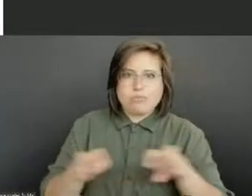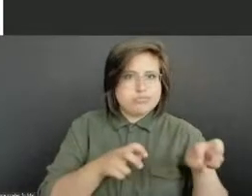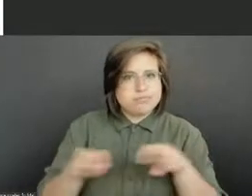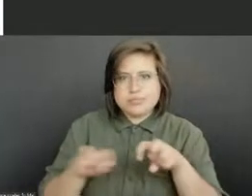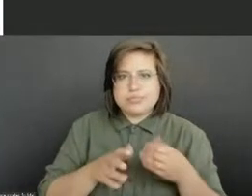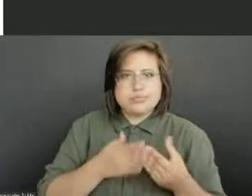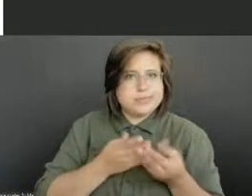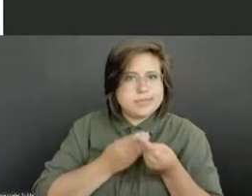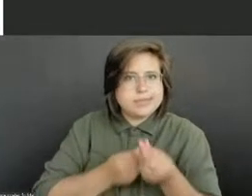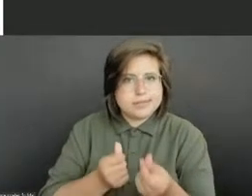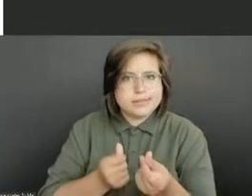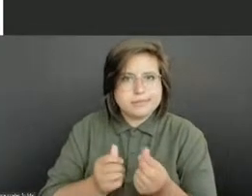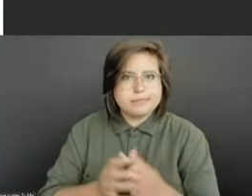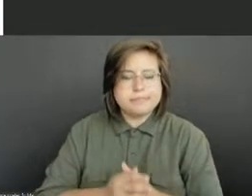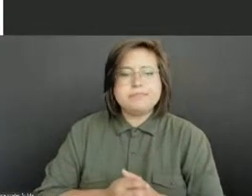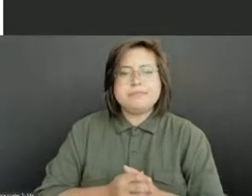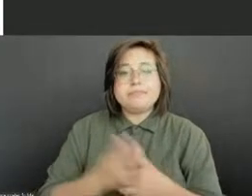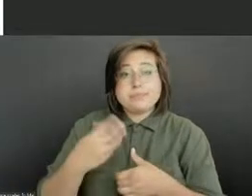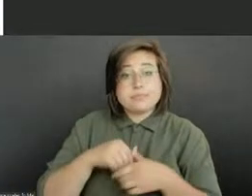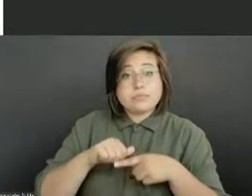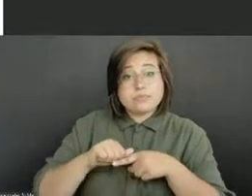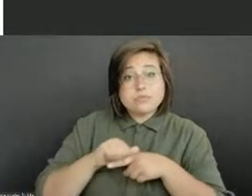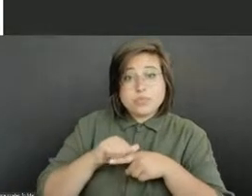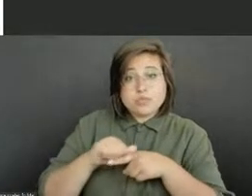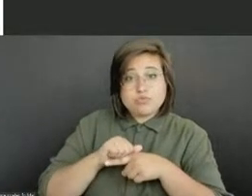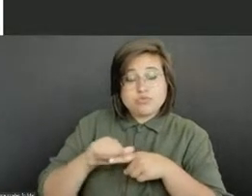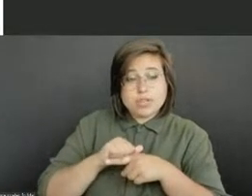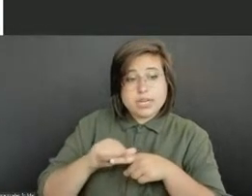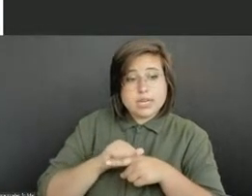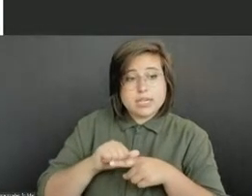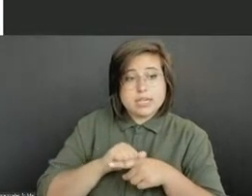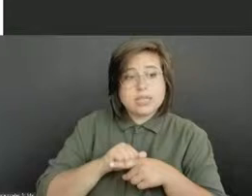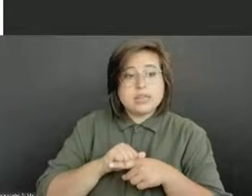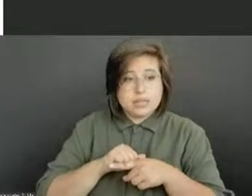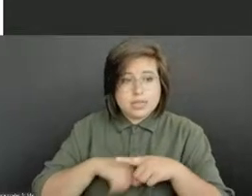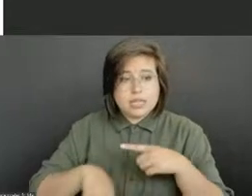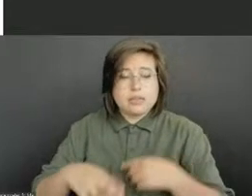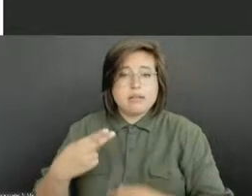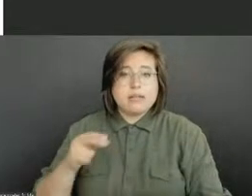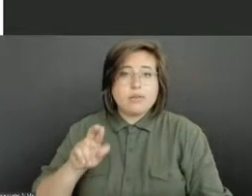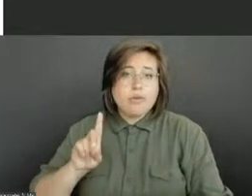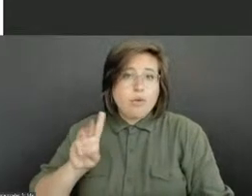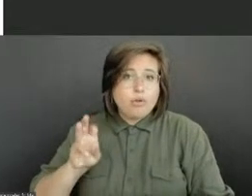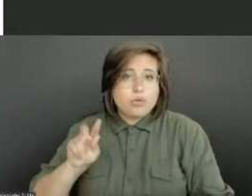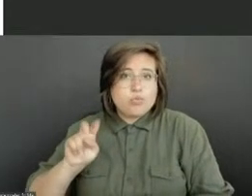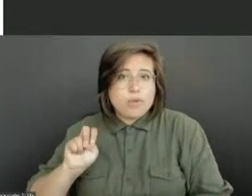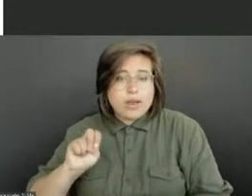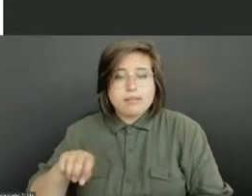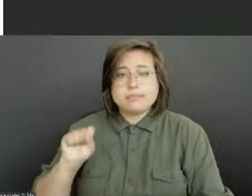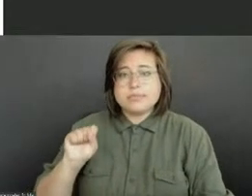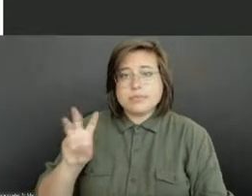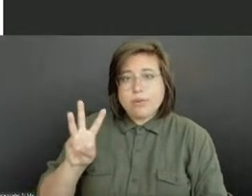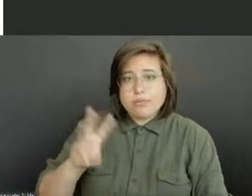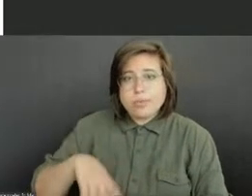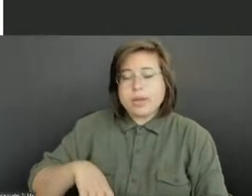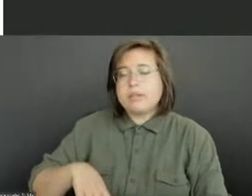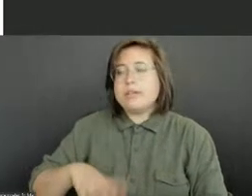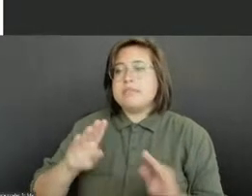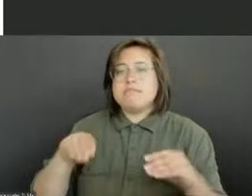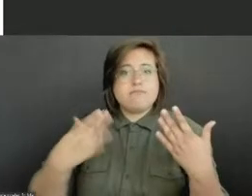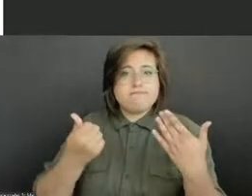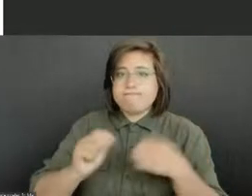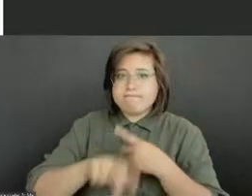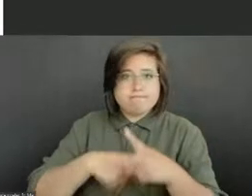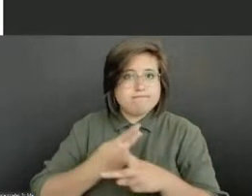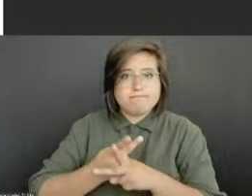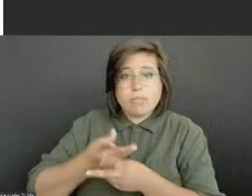This involves training on the use of for both hardware and software, as well as providing for any kind of stipend